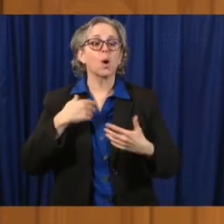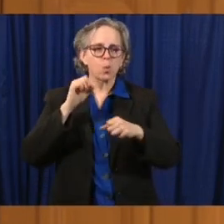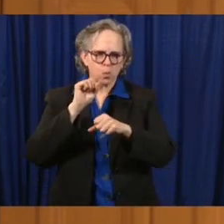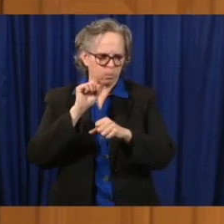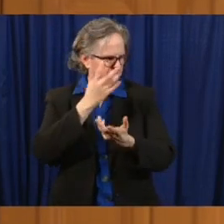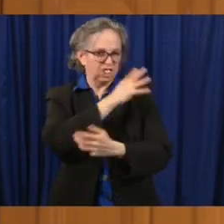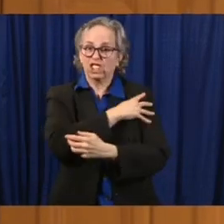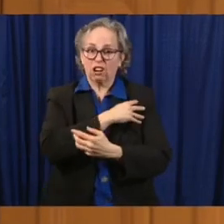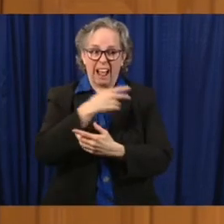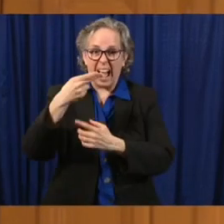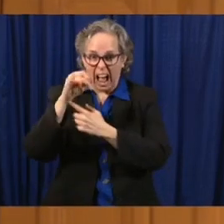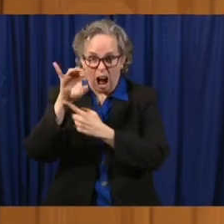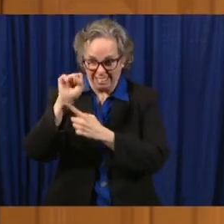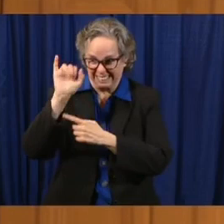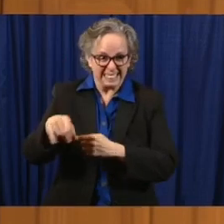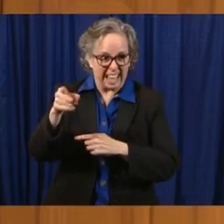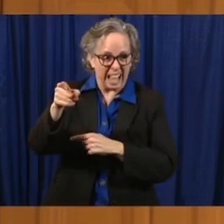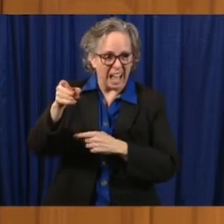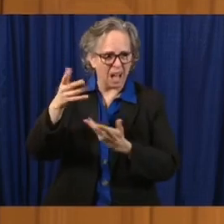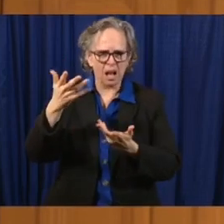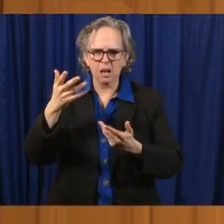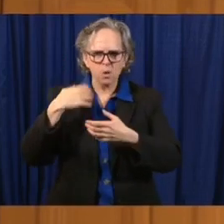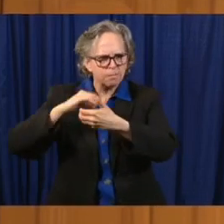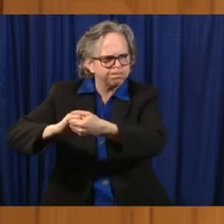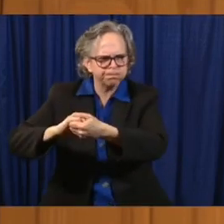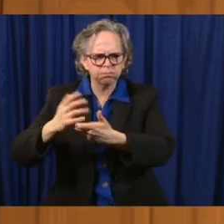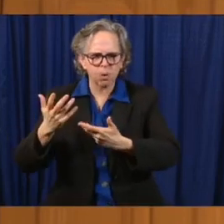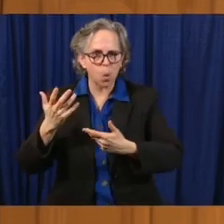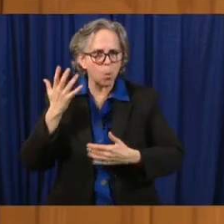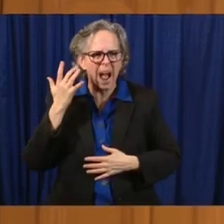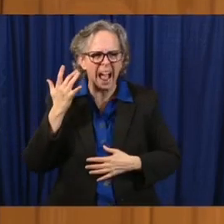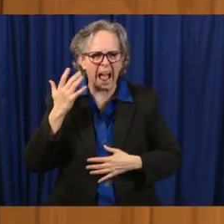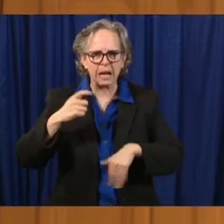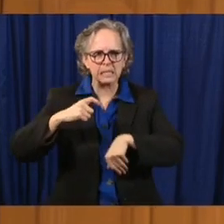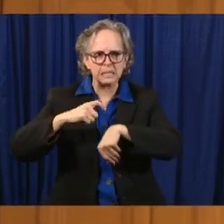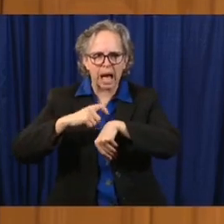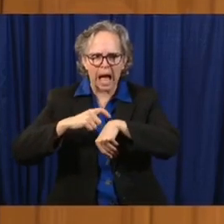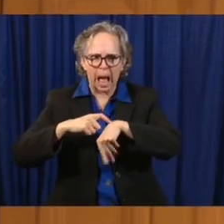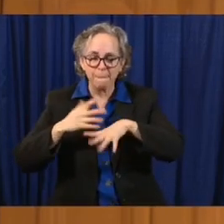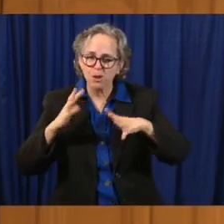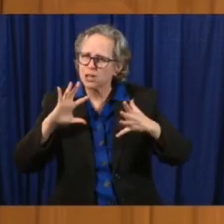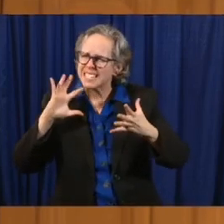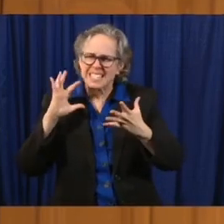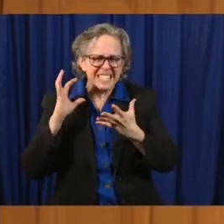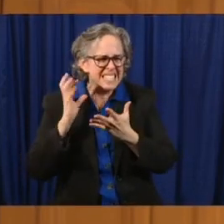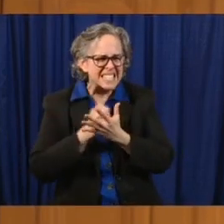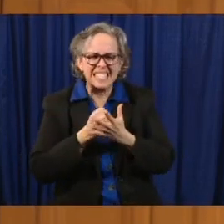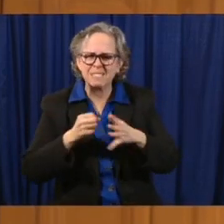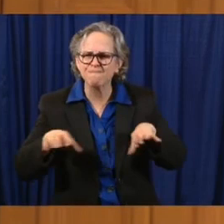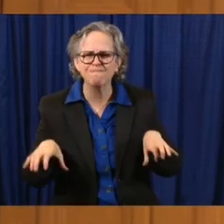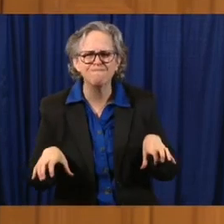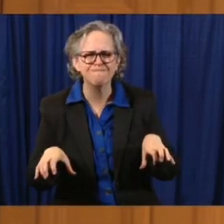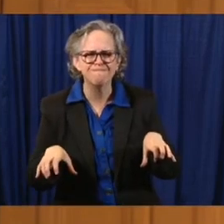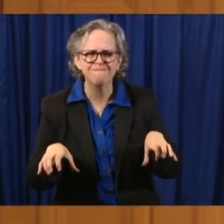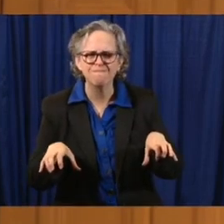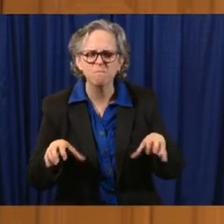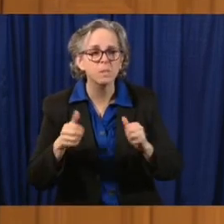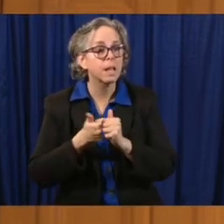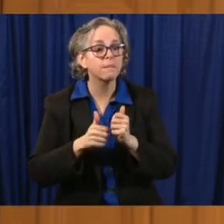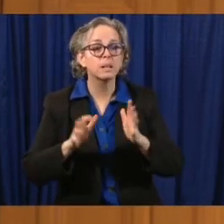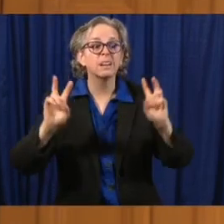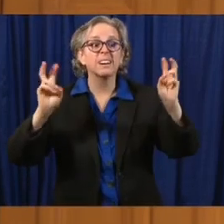don't know because this is still an unpredictable disease that's going to continue to spread around the world because our